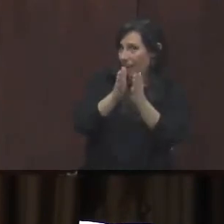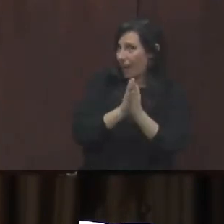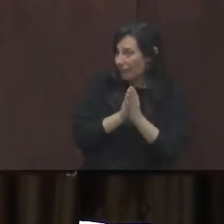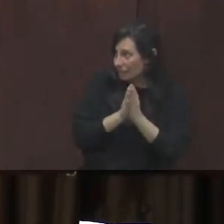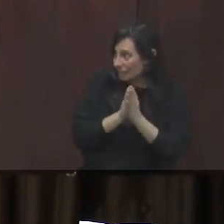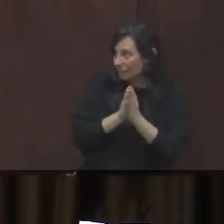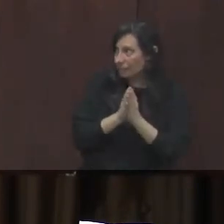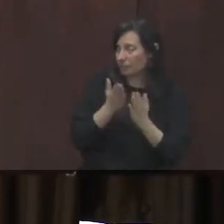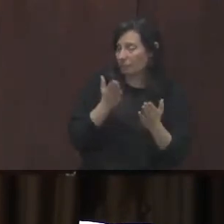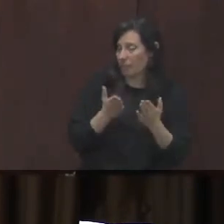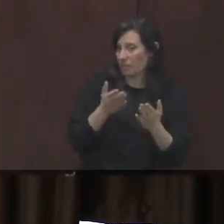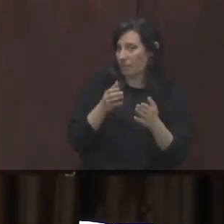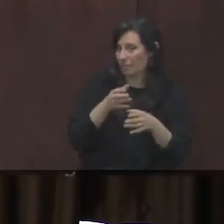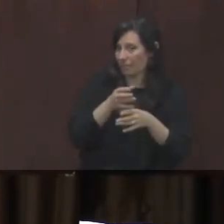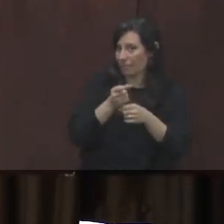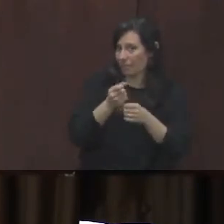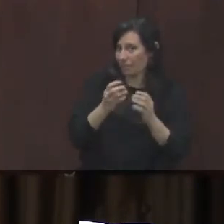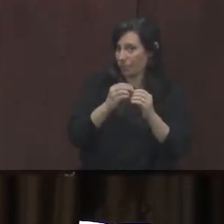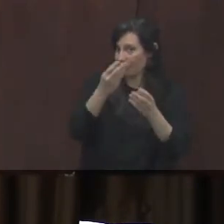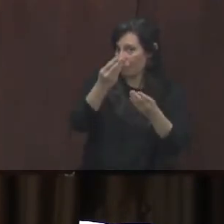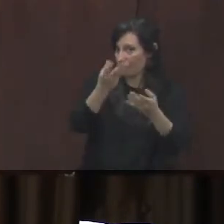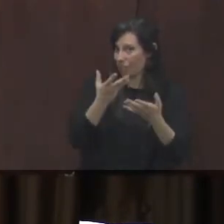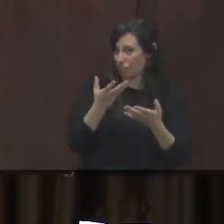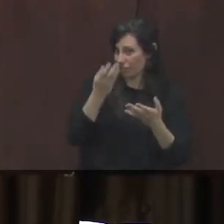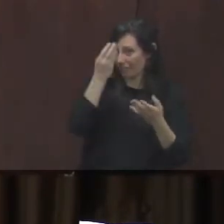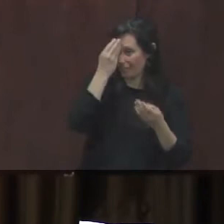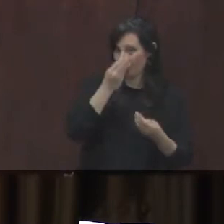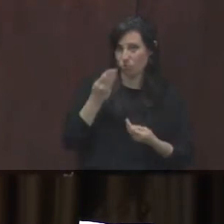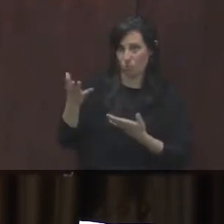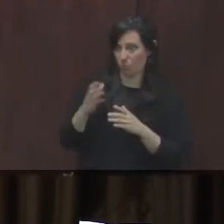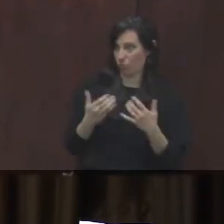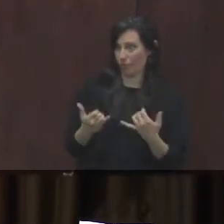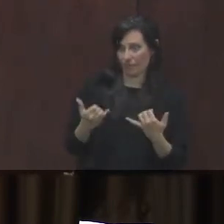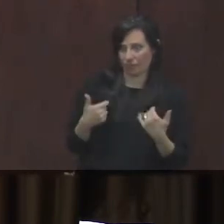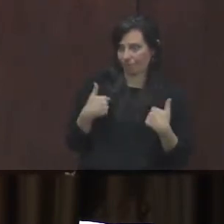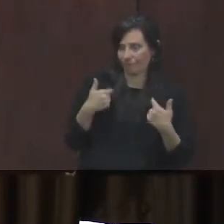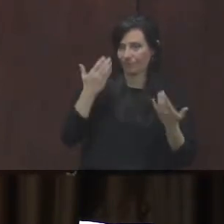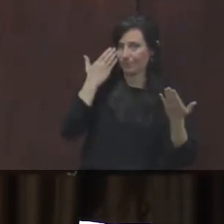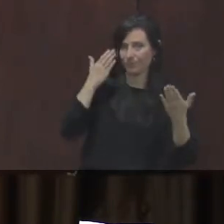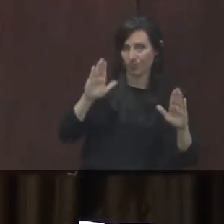and share it with you, but I do not have any of that right now. Okay, thank you.